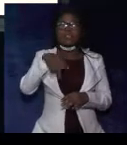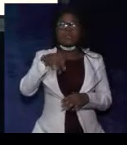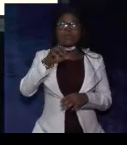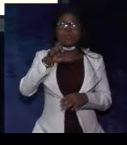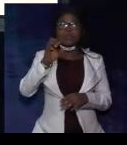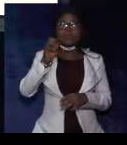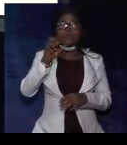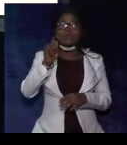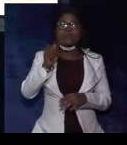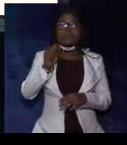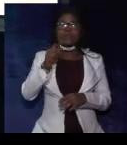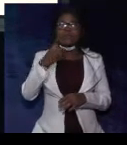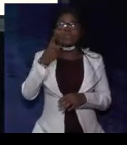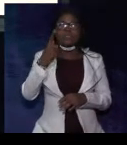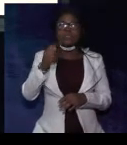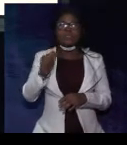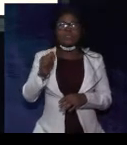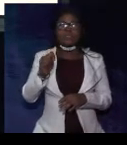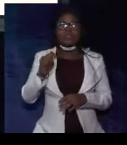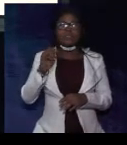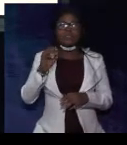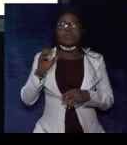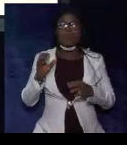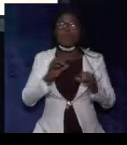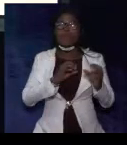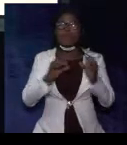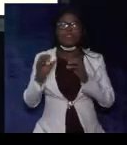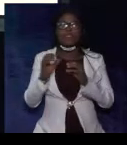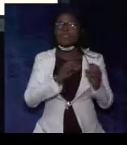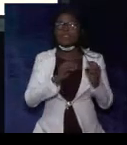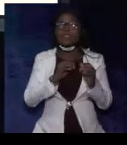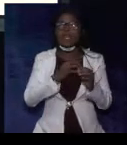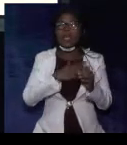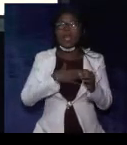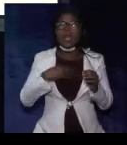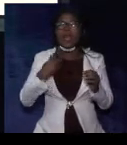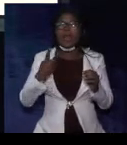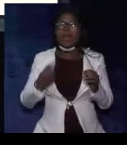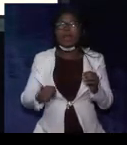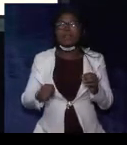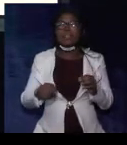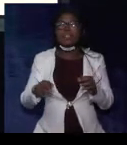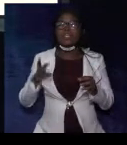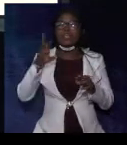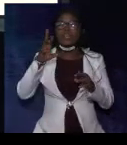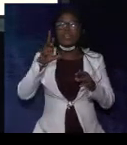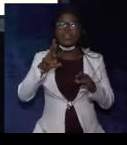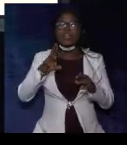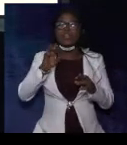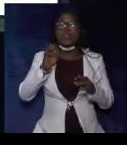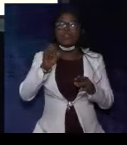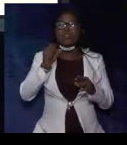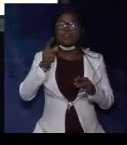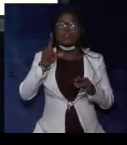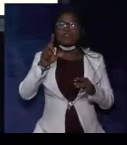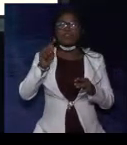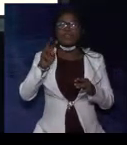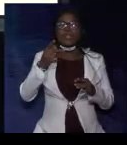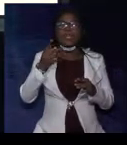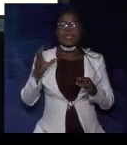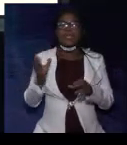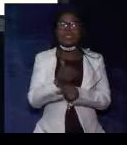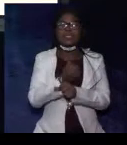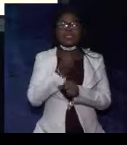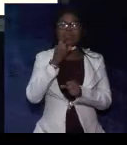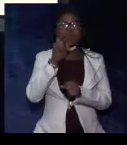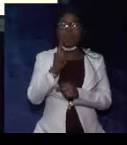the plot, the conflict, and the resolution. Let's take them one